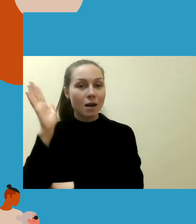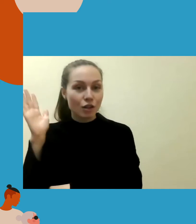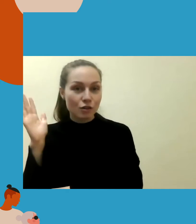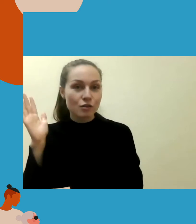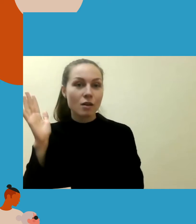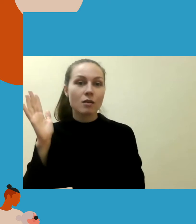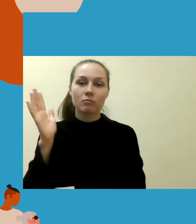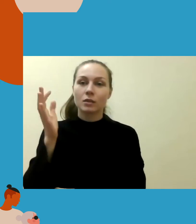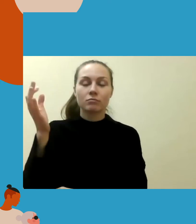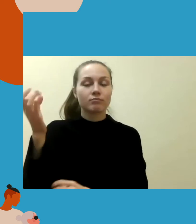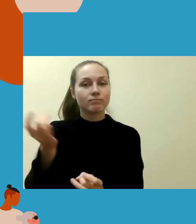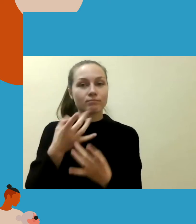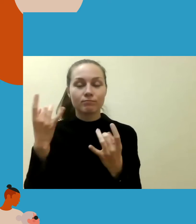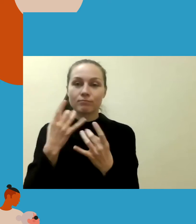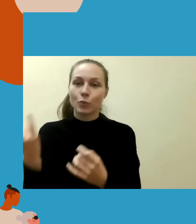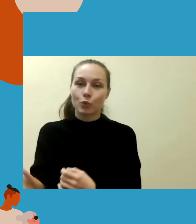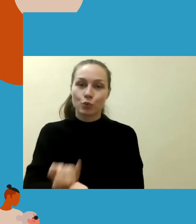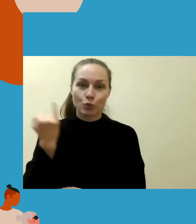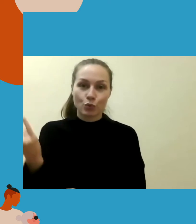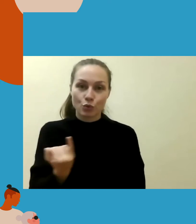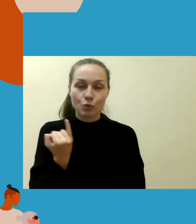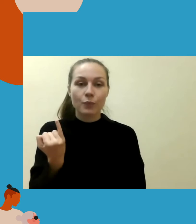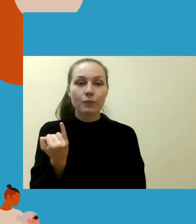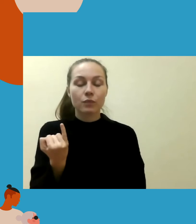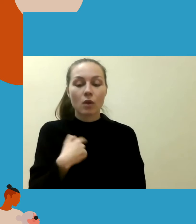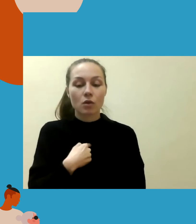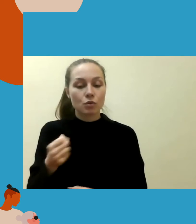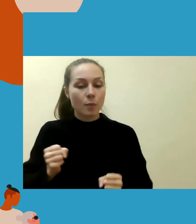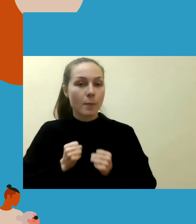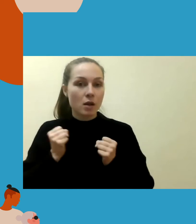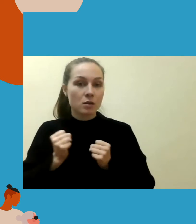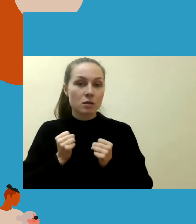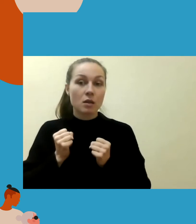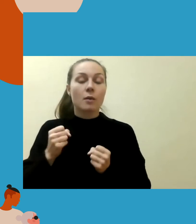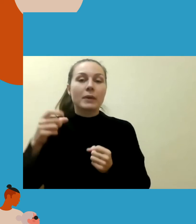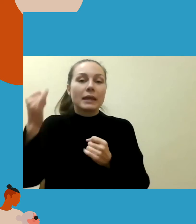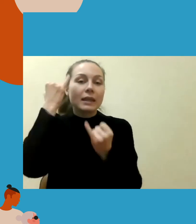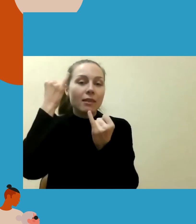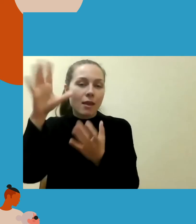to thank all the participants and panelists.